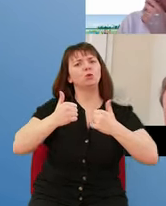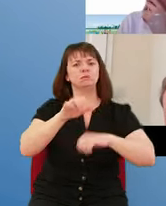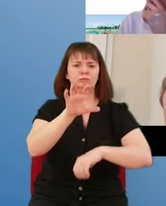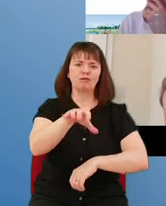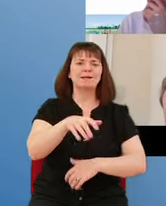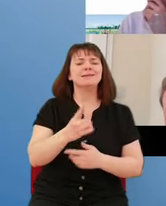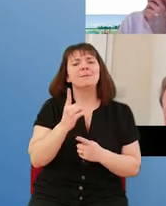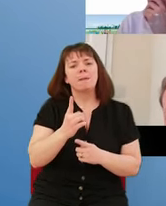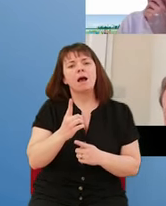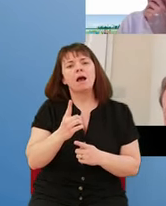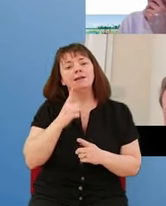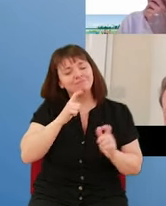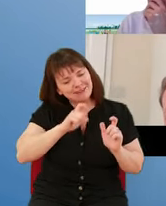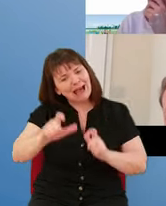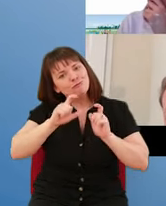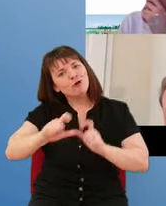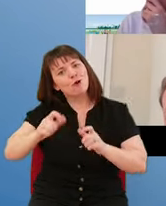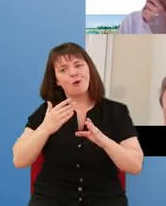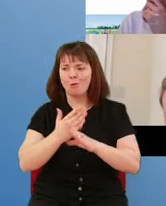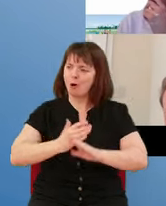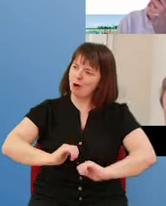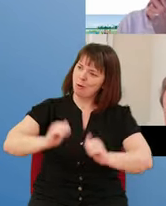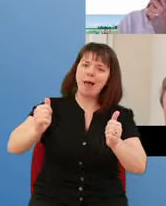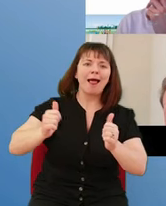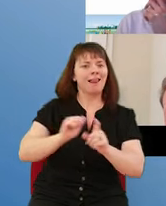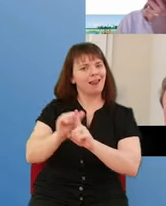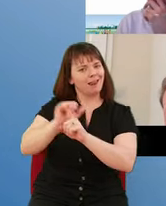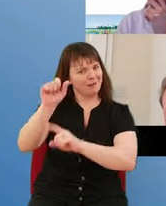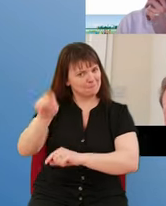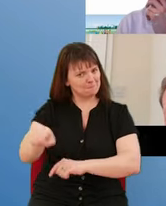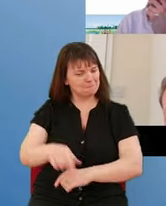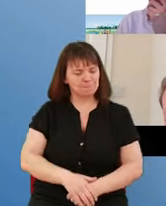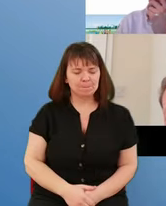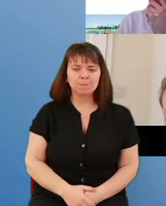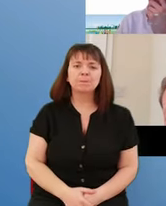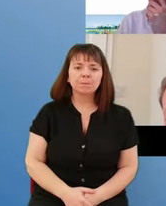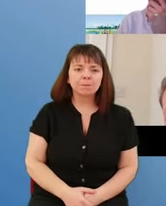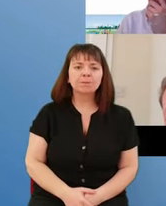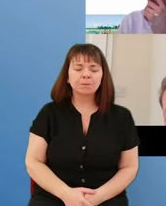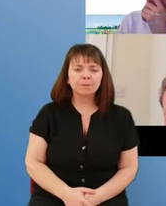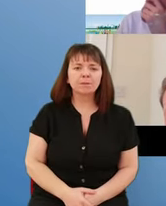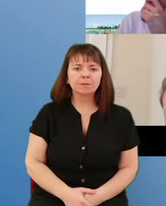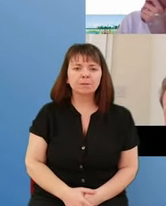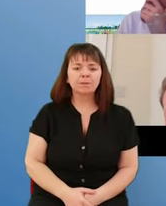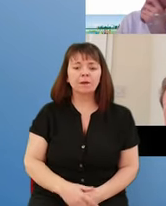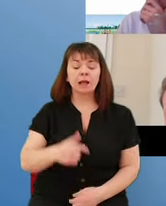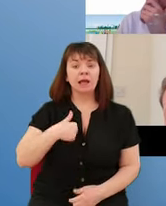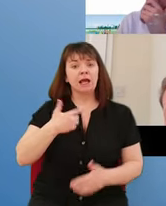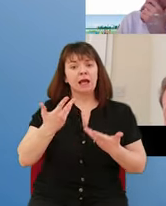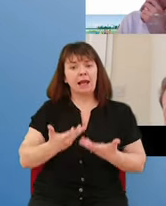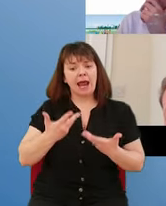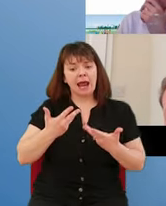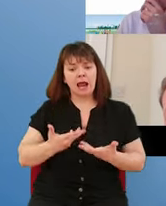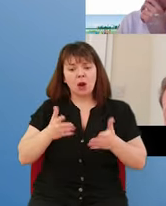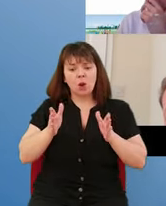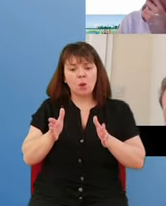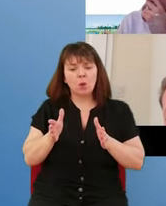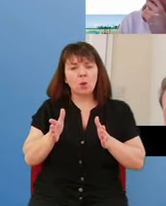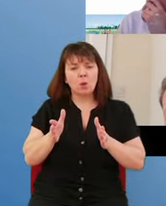I will move on. I think Claire's not with us yet. I'm going to do a bit